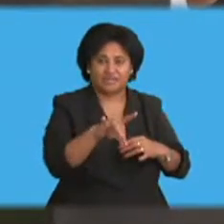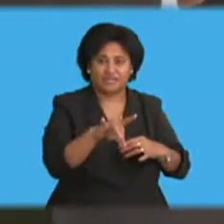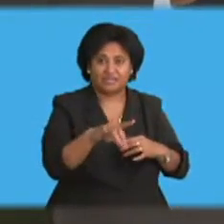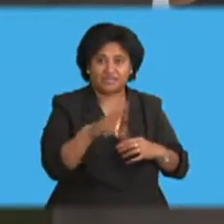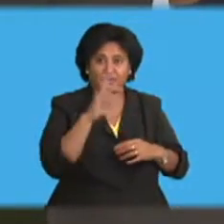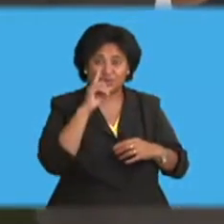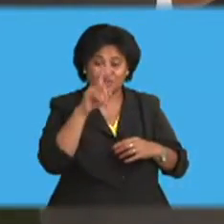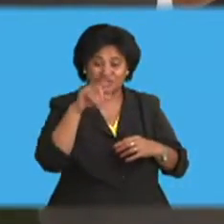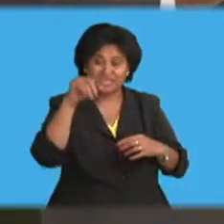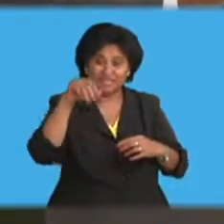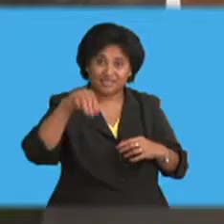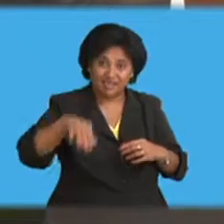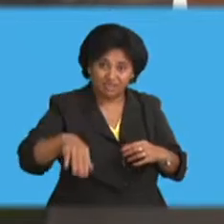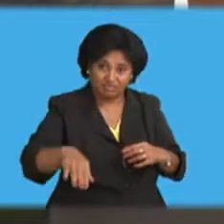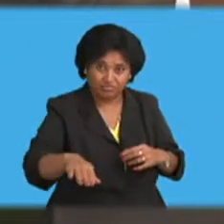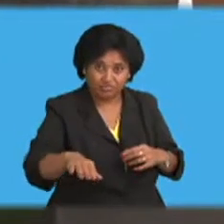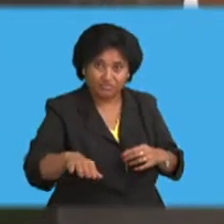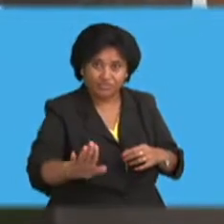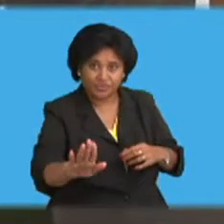that increase again